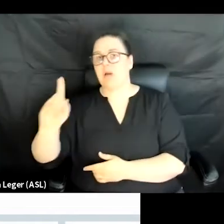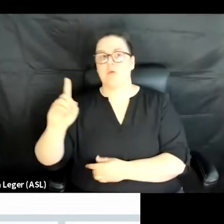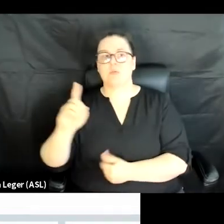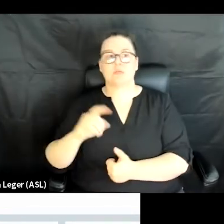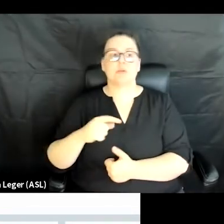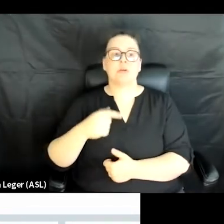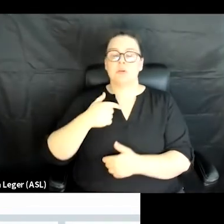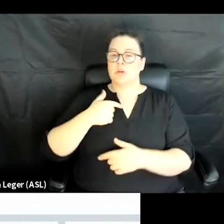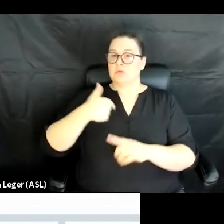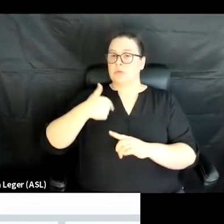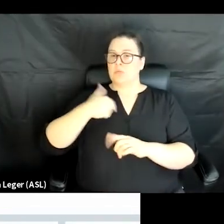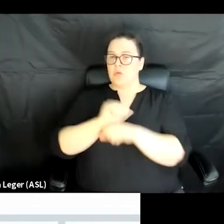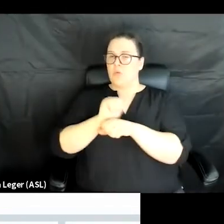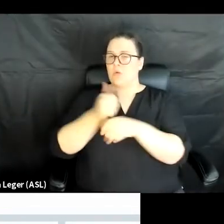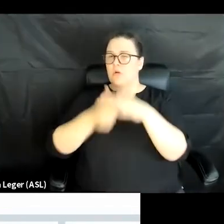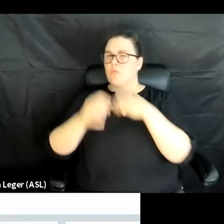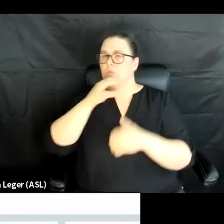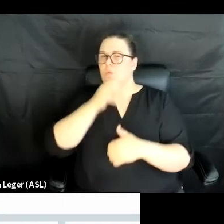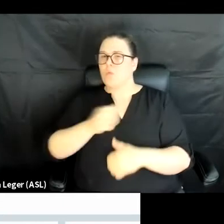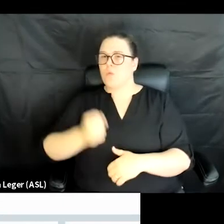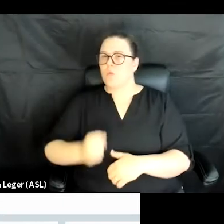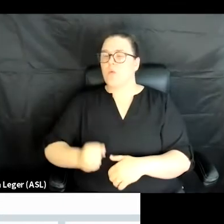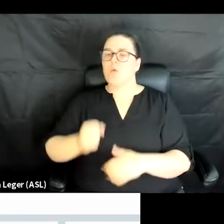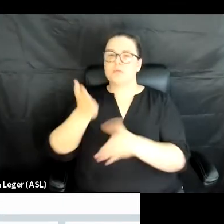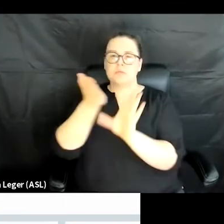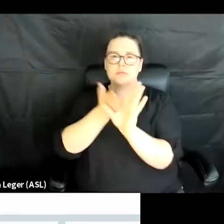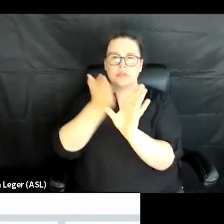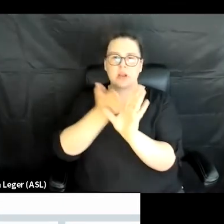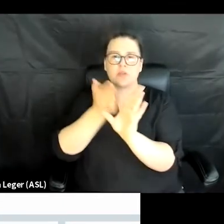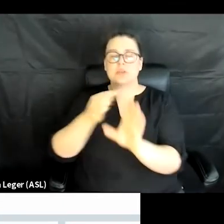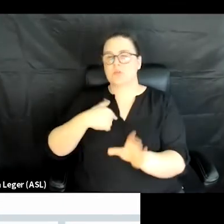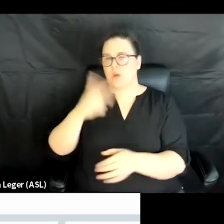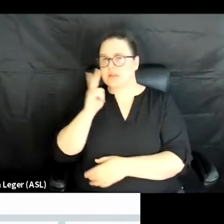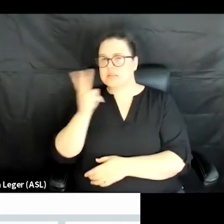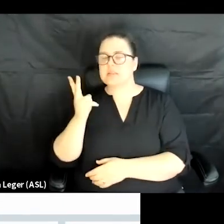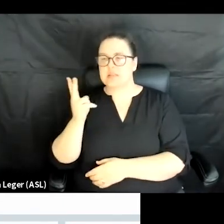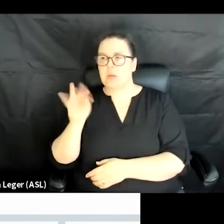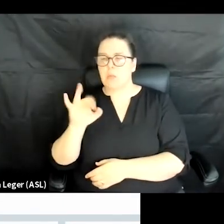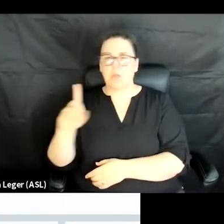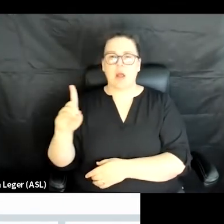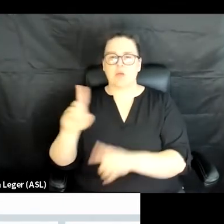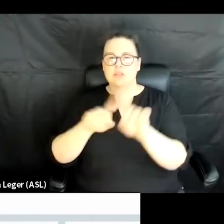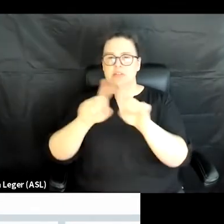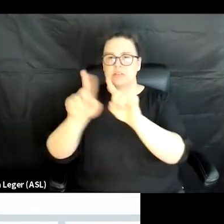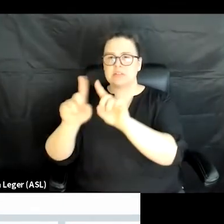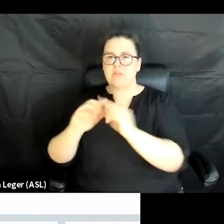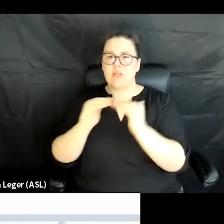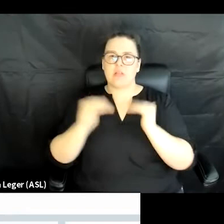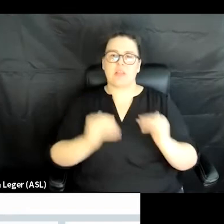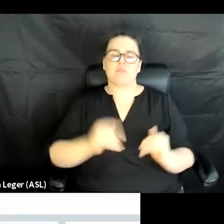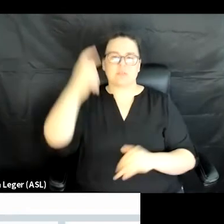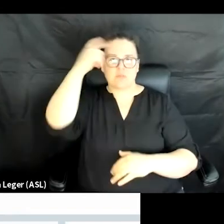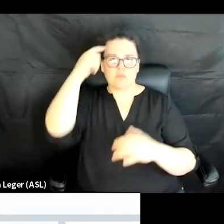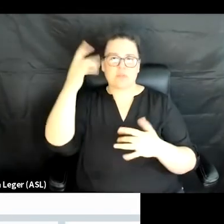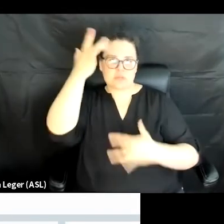on geriatric psychiatry, and we actually do see all of the different levels of mental illnesses, from